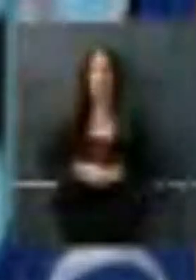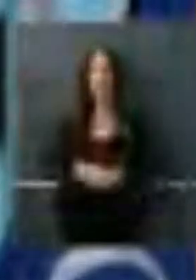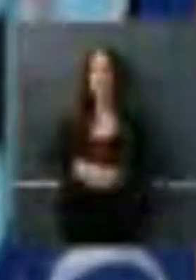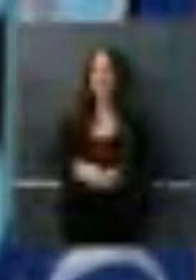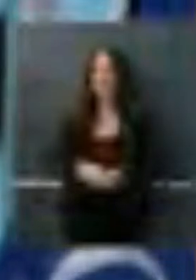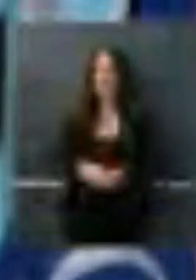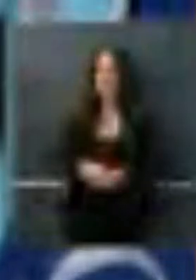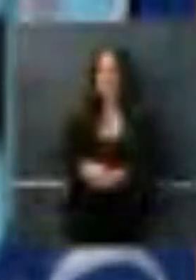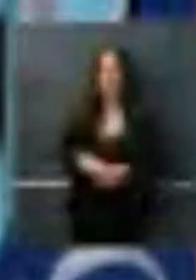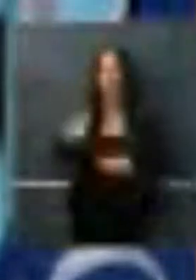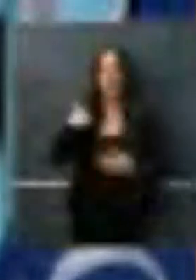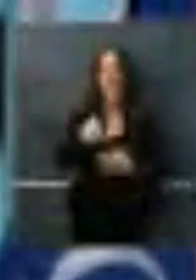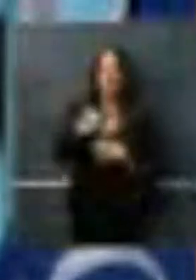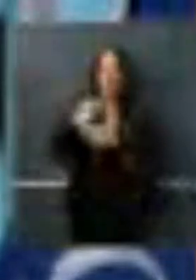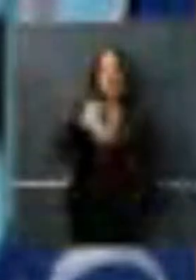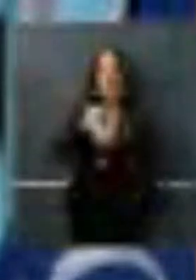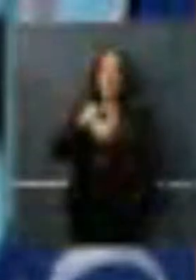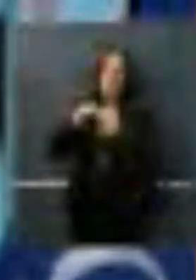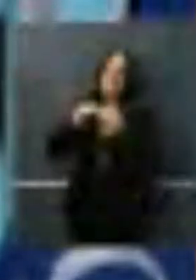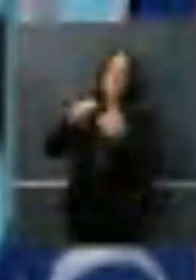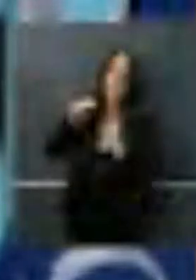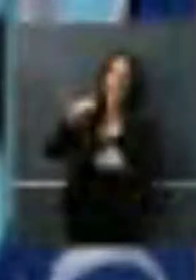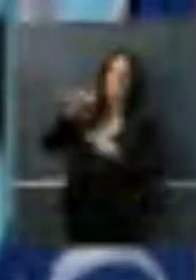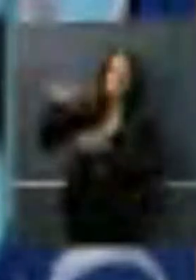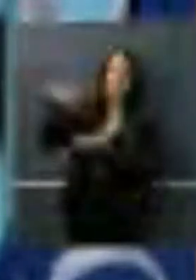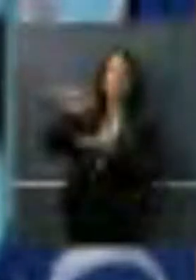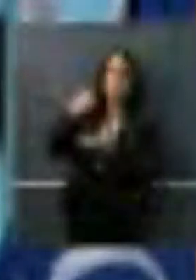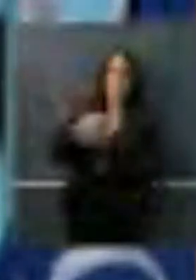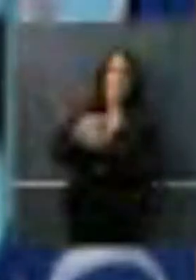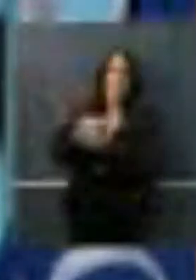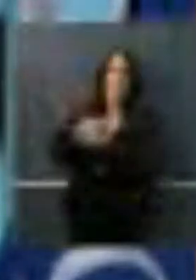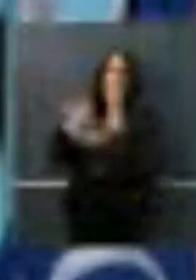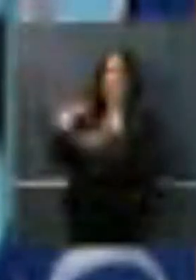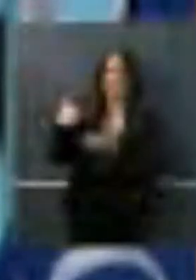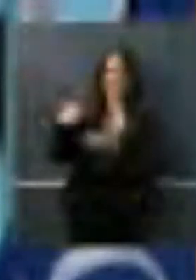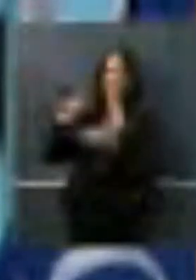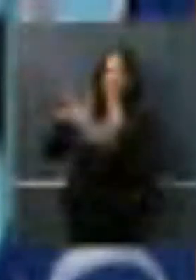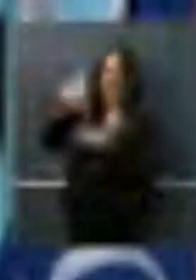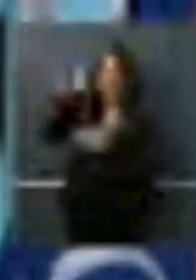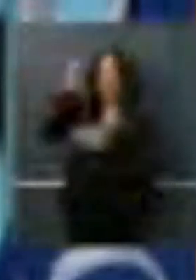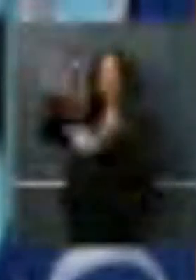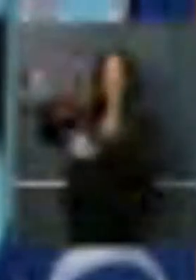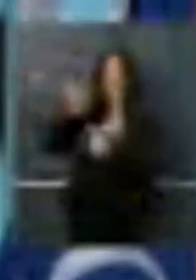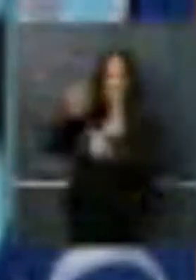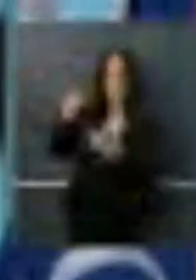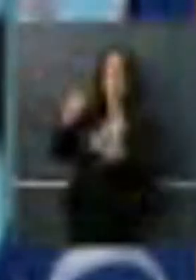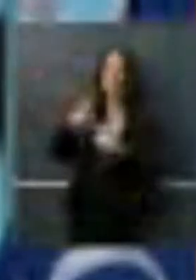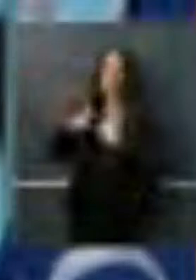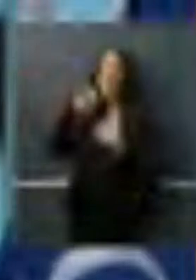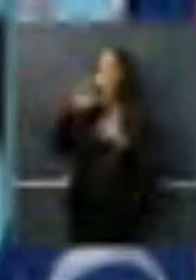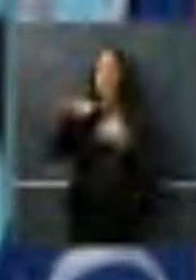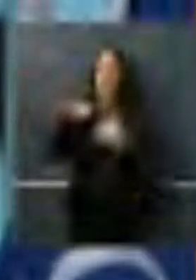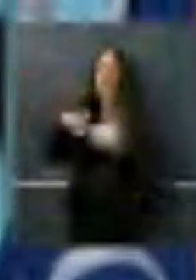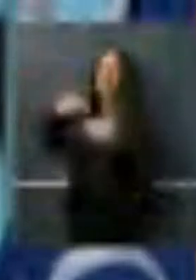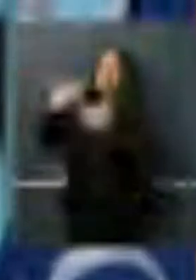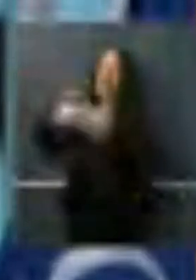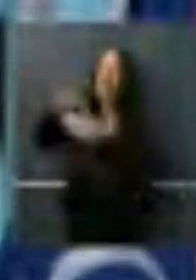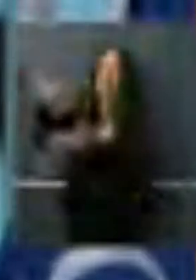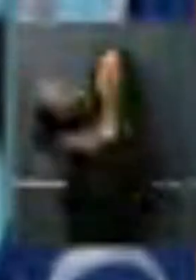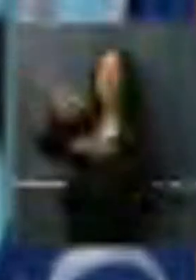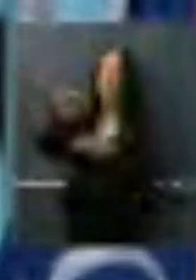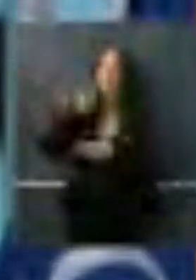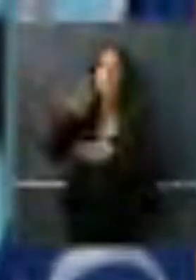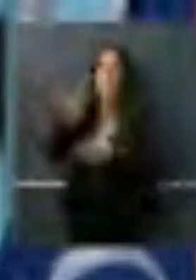the last round. We hope to do much better in this next round. We have 2 SBA loan programs. As you may recall, we were the first